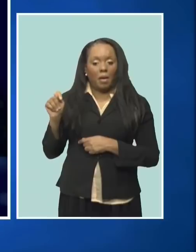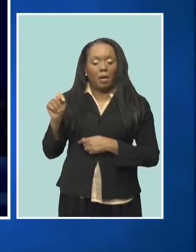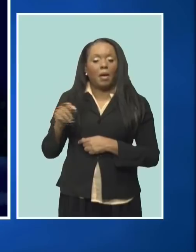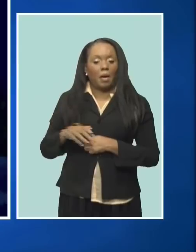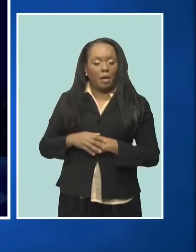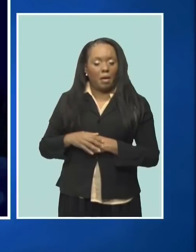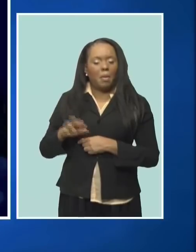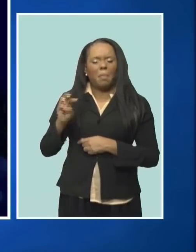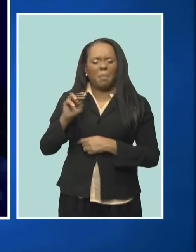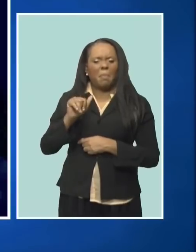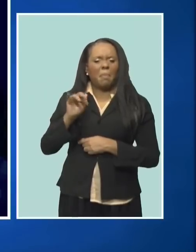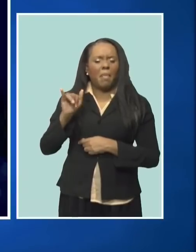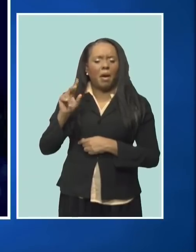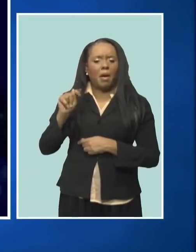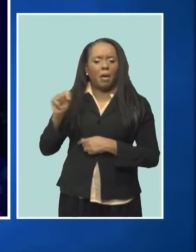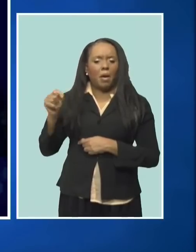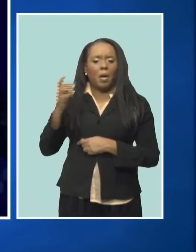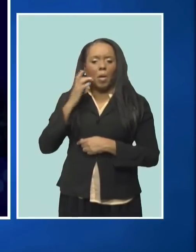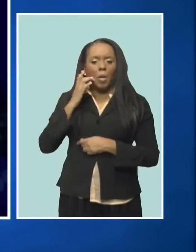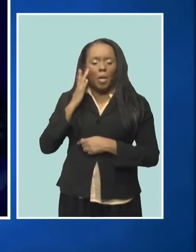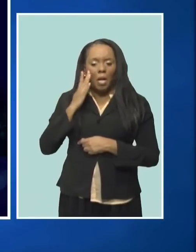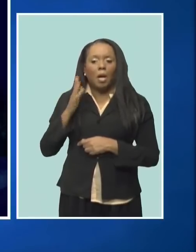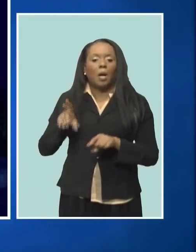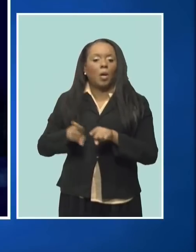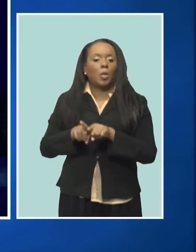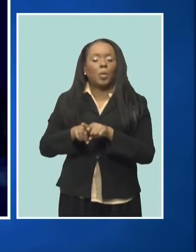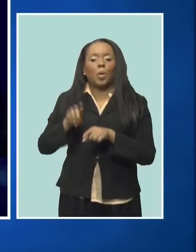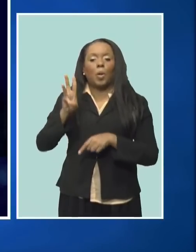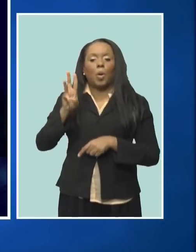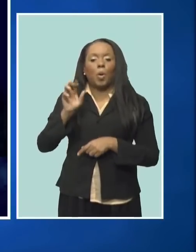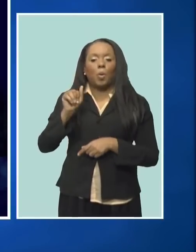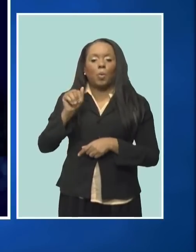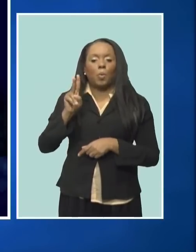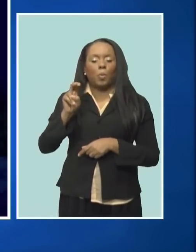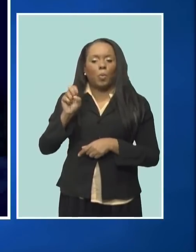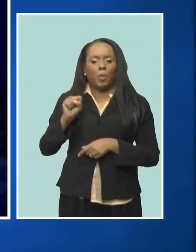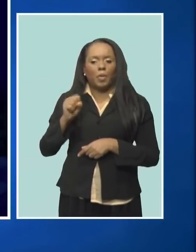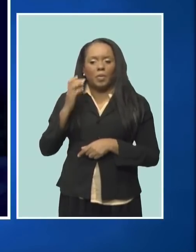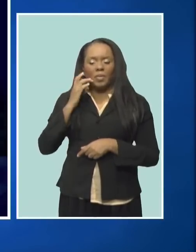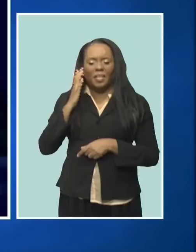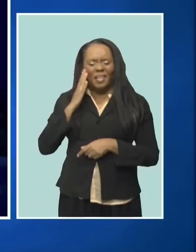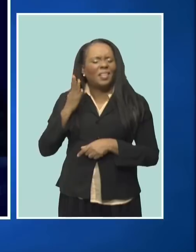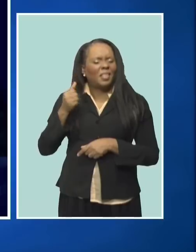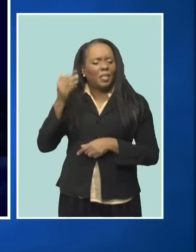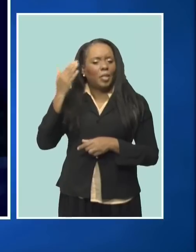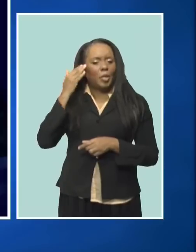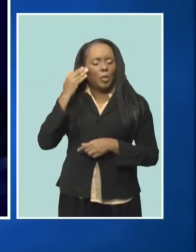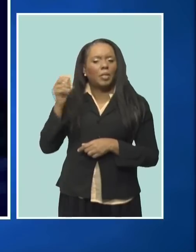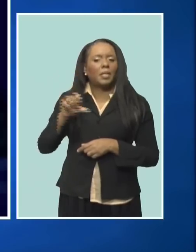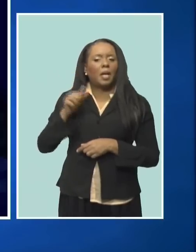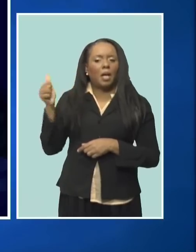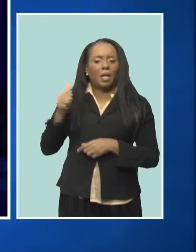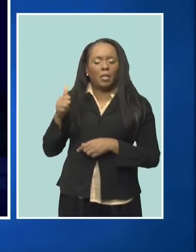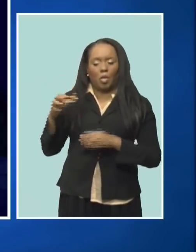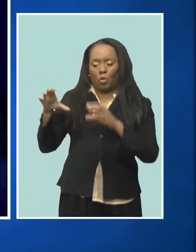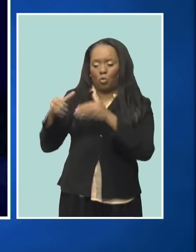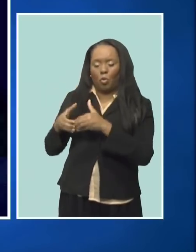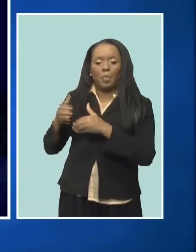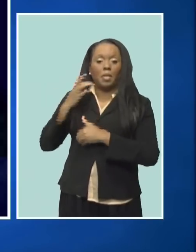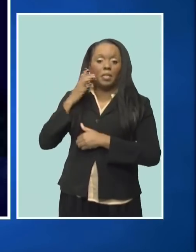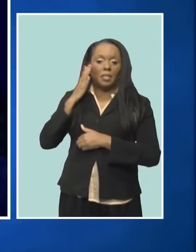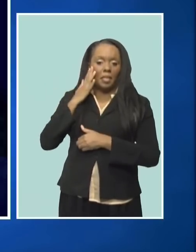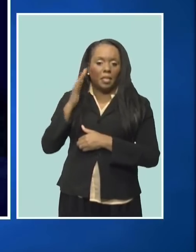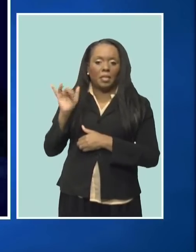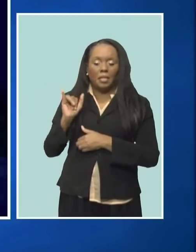Autograph Collection, Waves Hotel and Spa, Treasure Beach, Tamarind, and The House, the